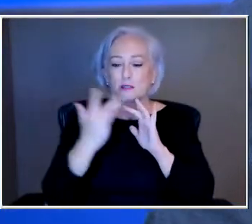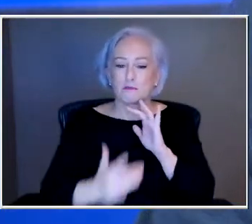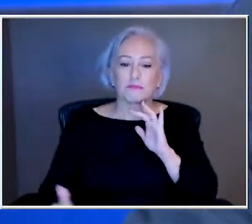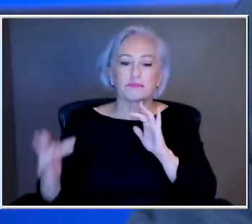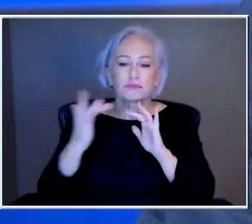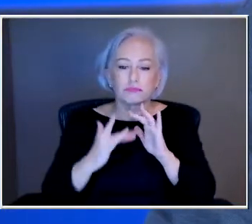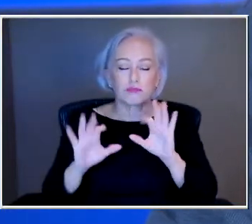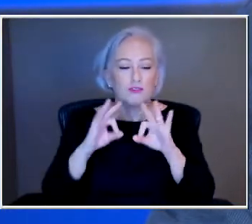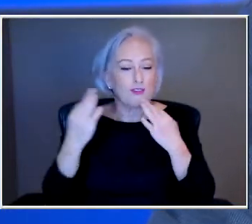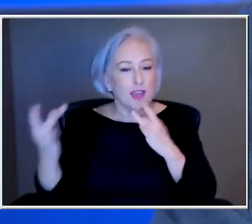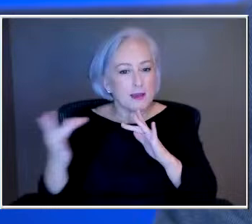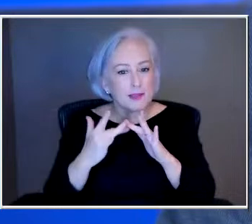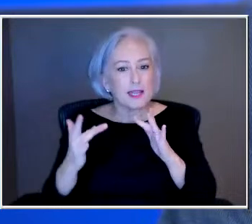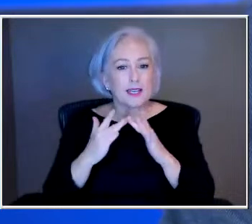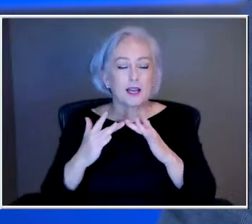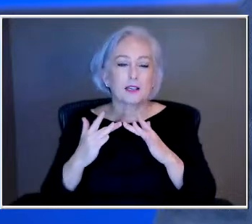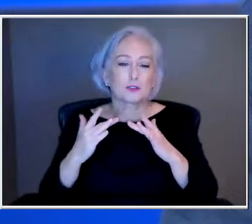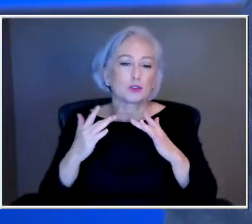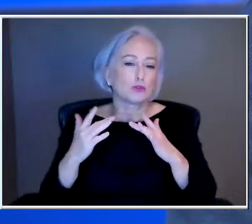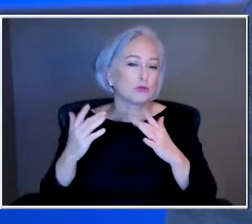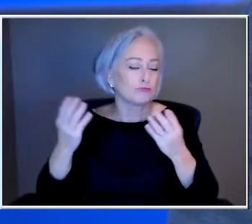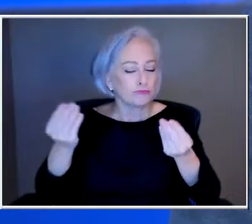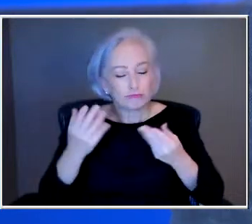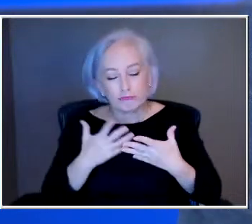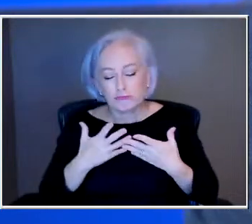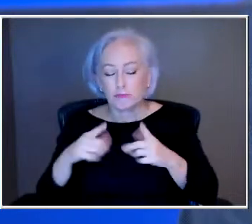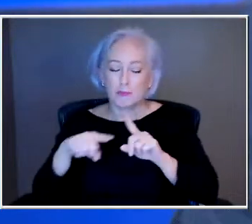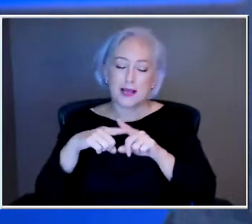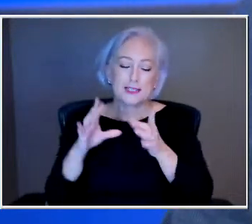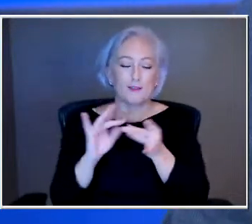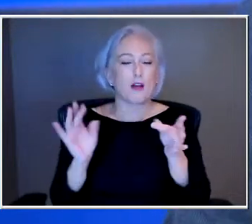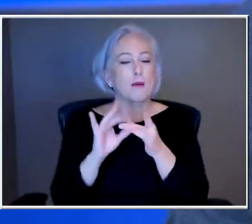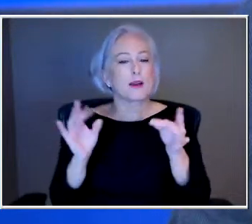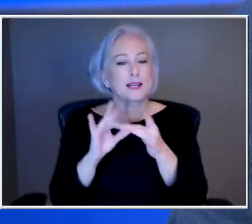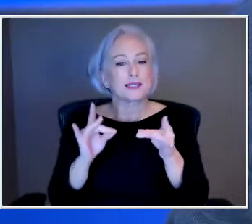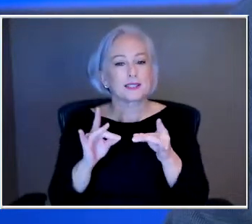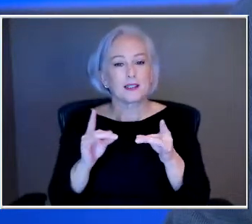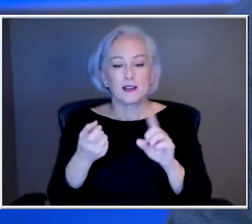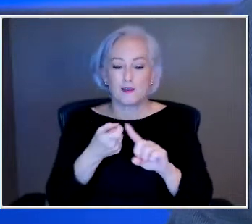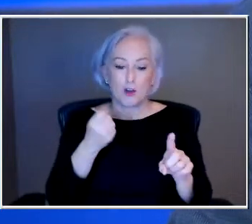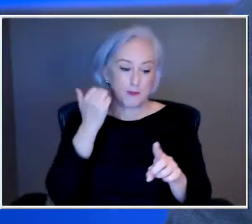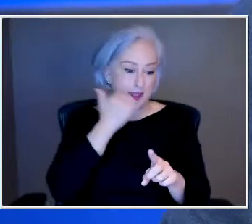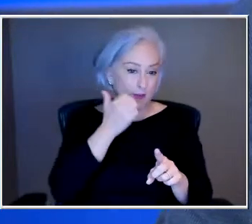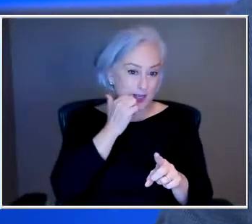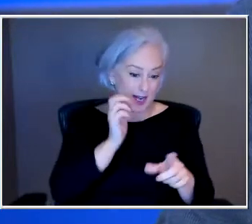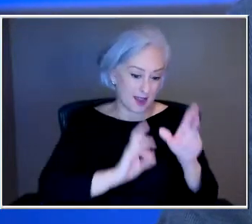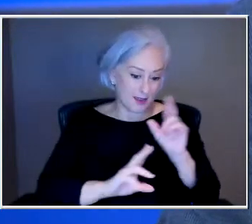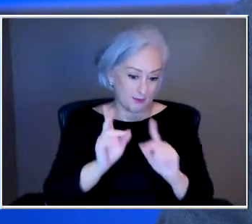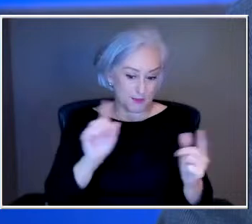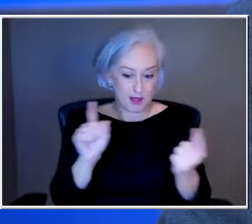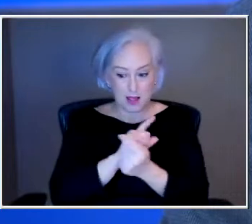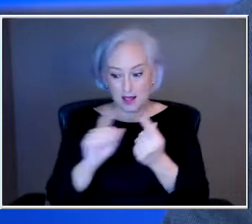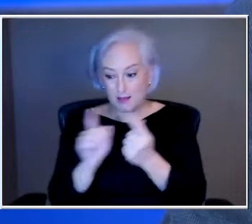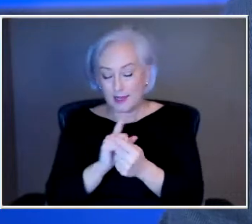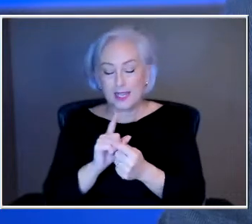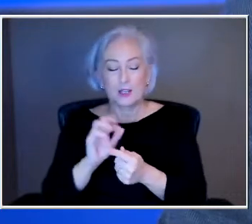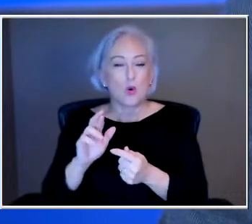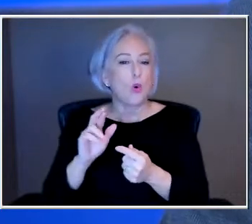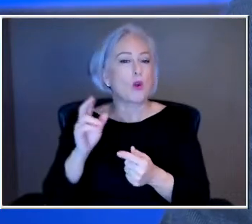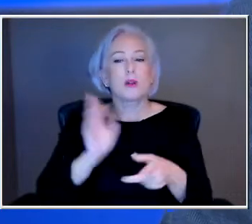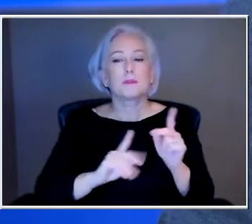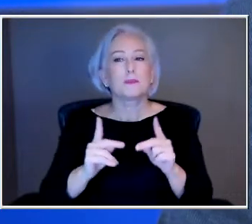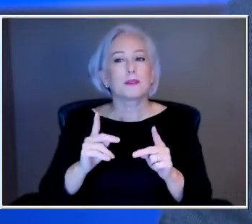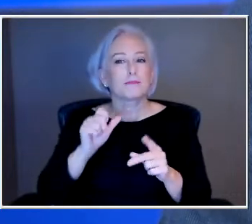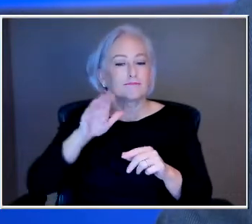encouragement, from people that I see every day to people I hadn't seen in years, that I couldn't tell you how much that meant to me to have people at